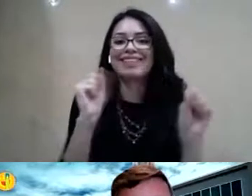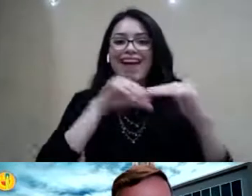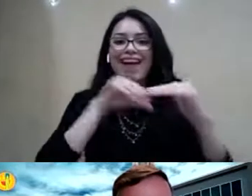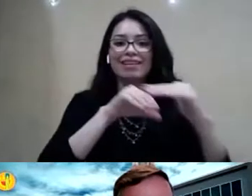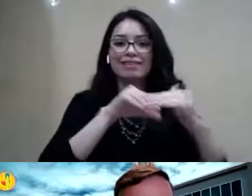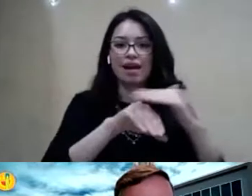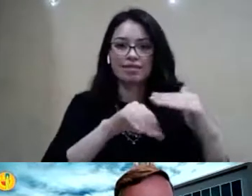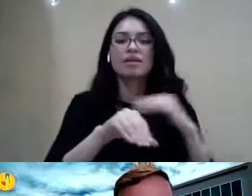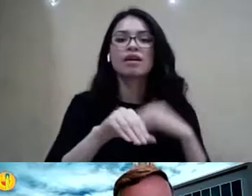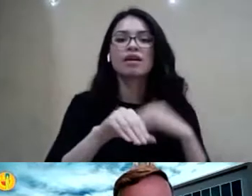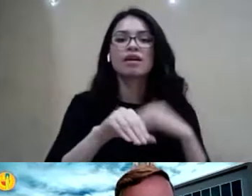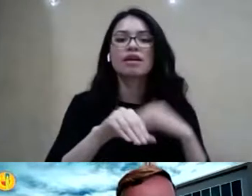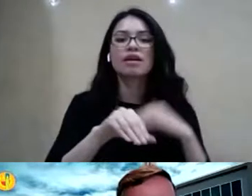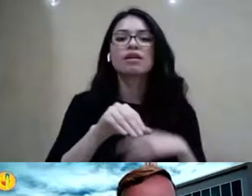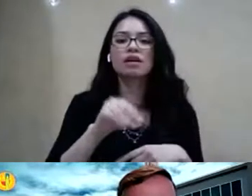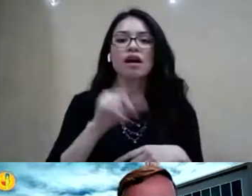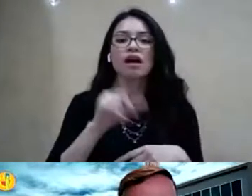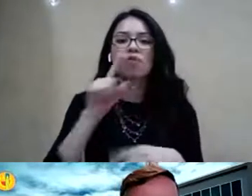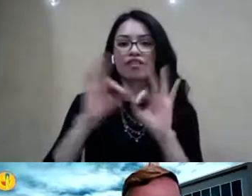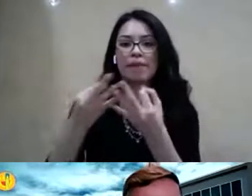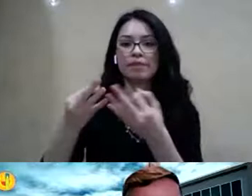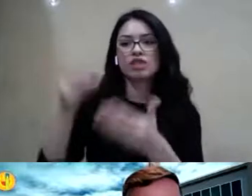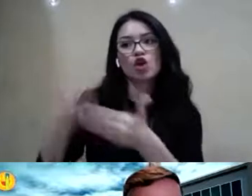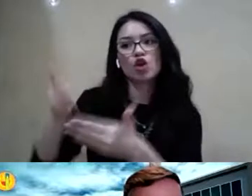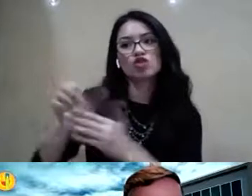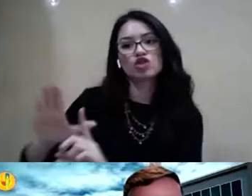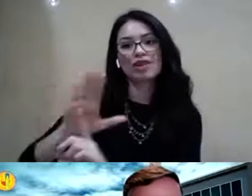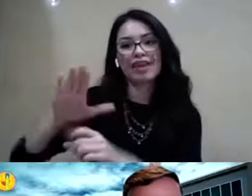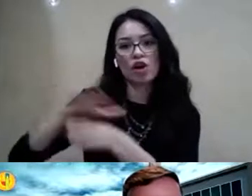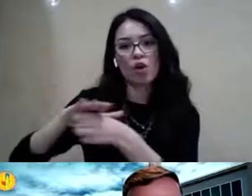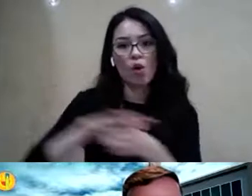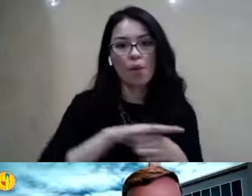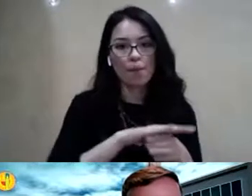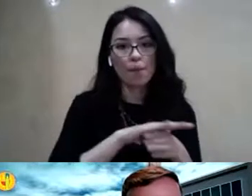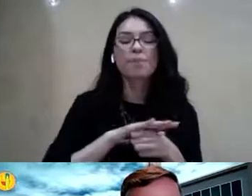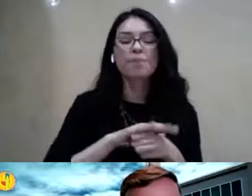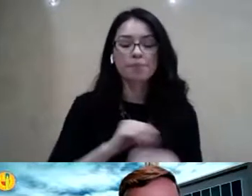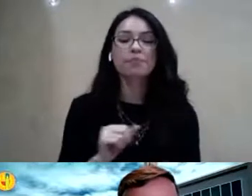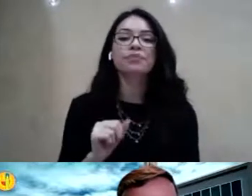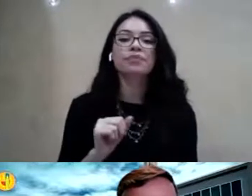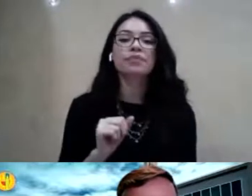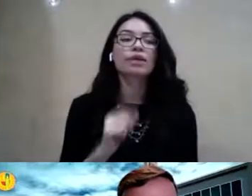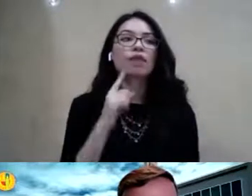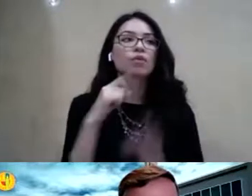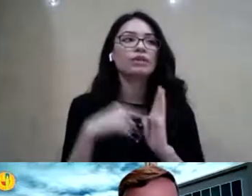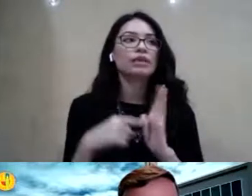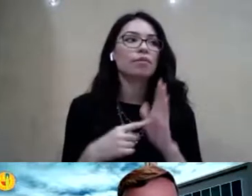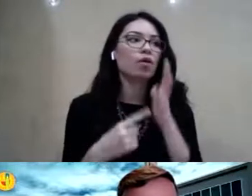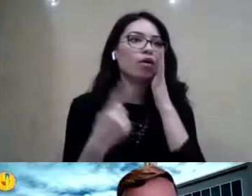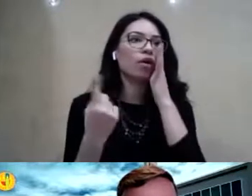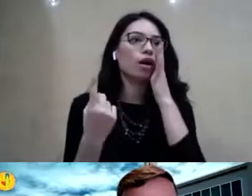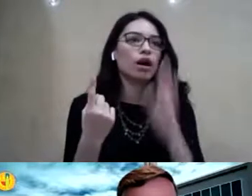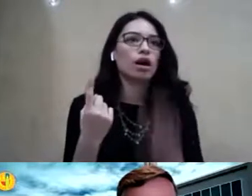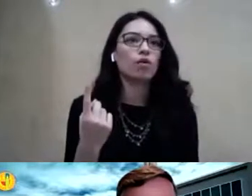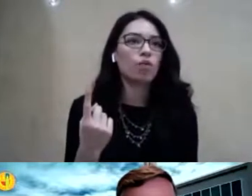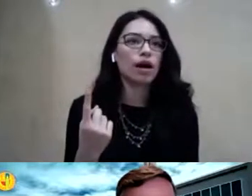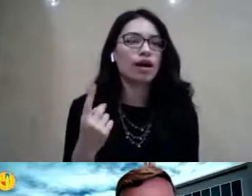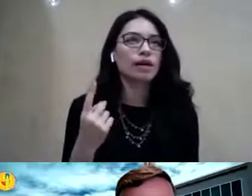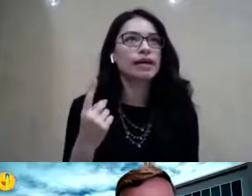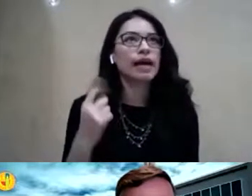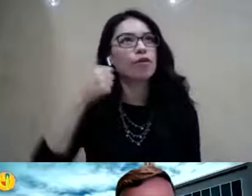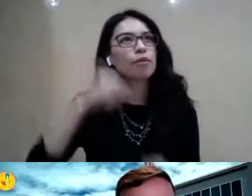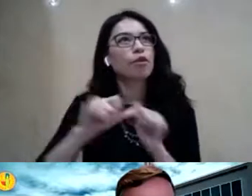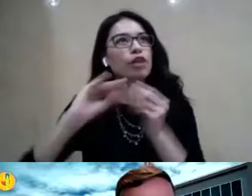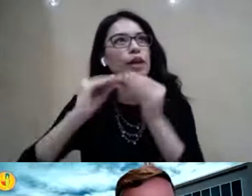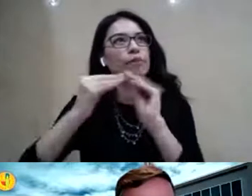home. And I'll just take one of the communities we serve. It doesn't happen to be in BD4 or BD7, but I just know the numbers in my head. There